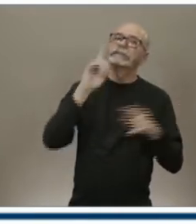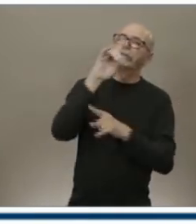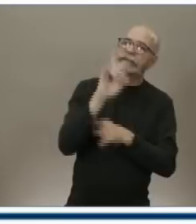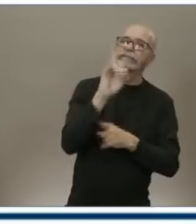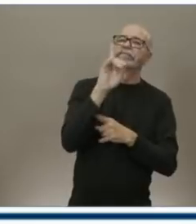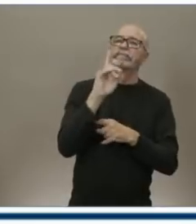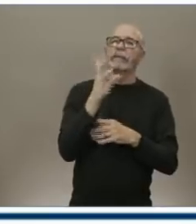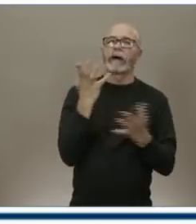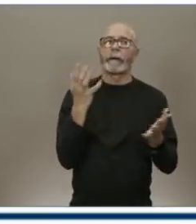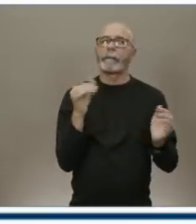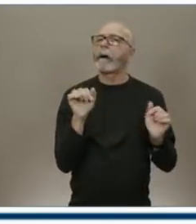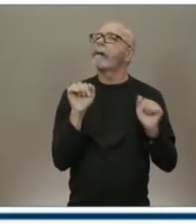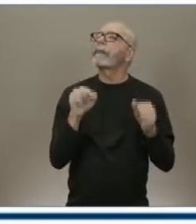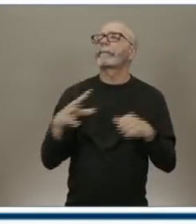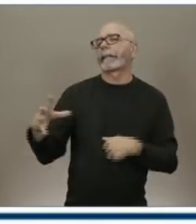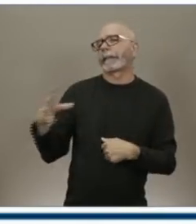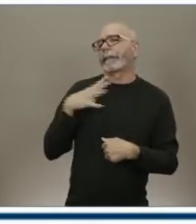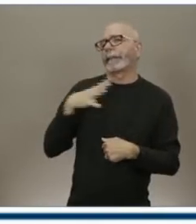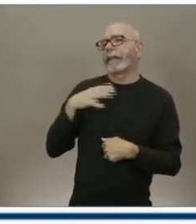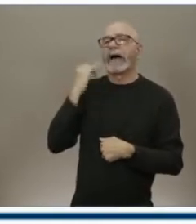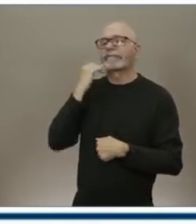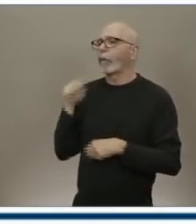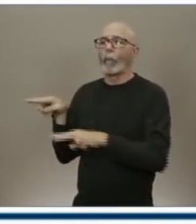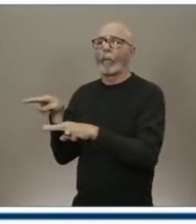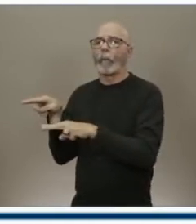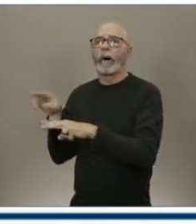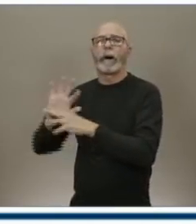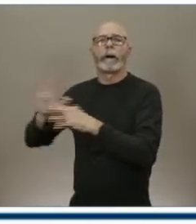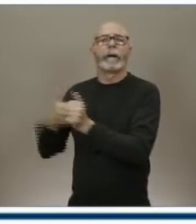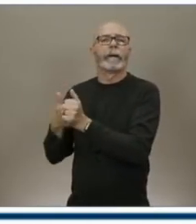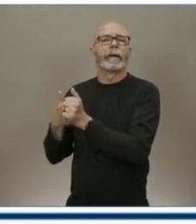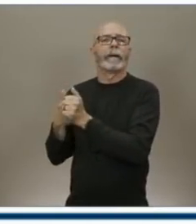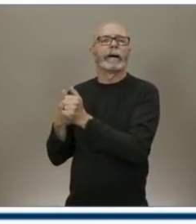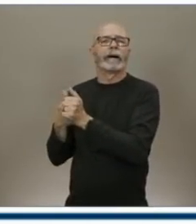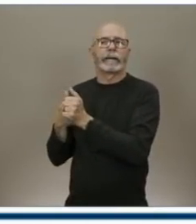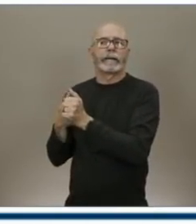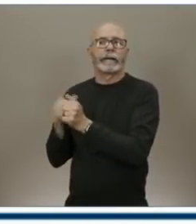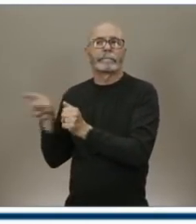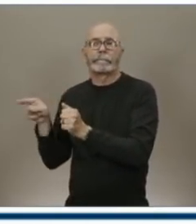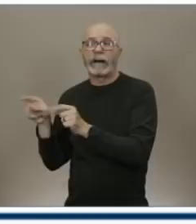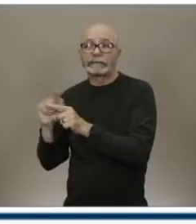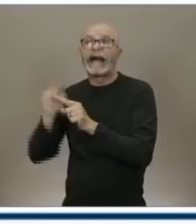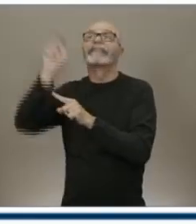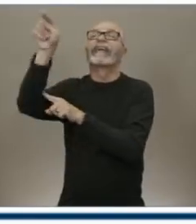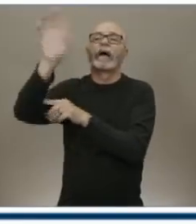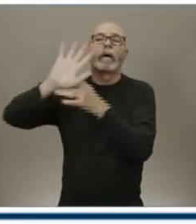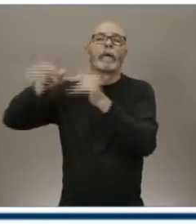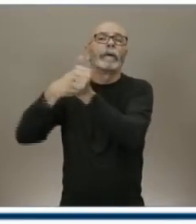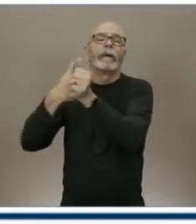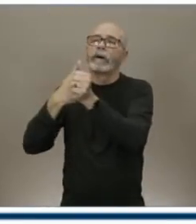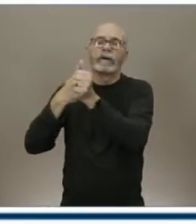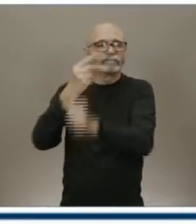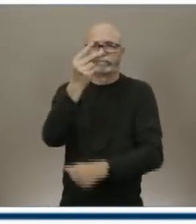pay attention to, and we do pay attention when we get those signals. And we rolled out increased access to testing in the